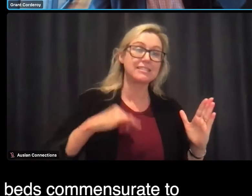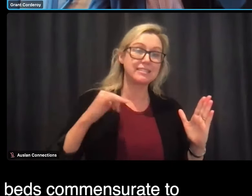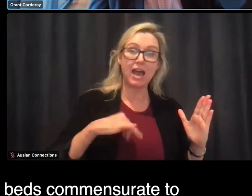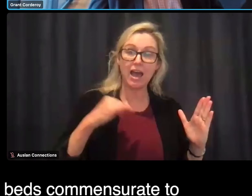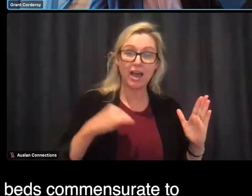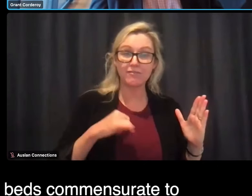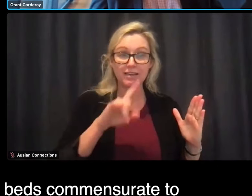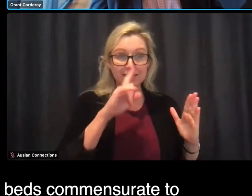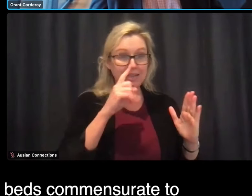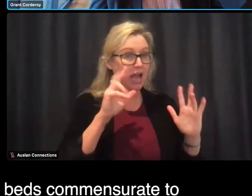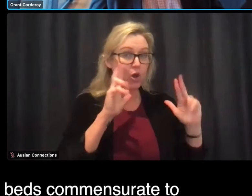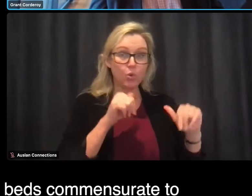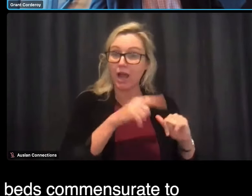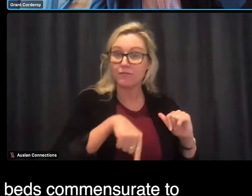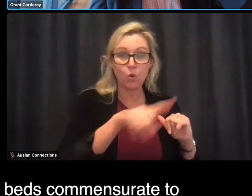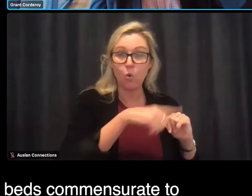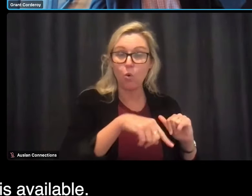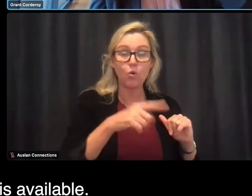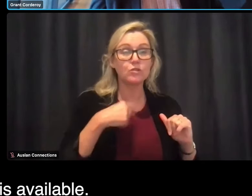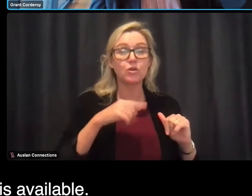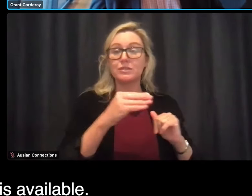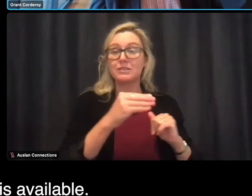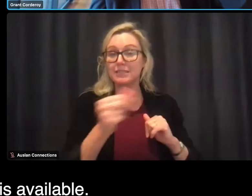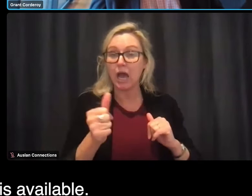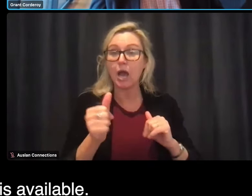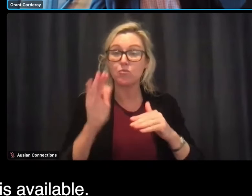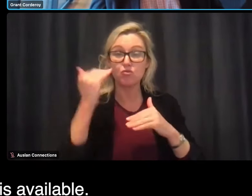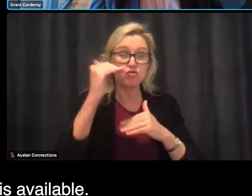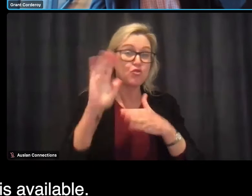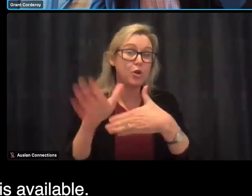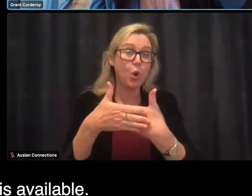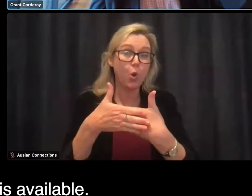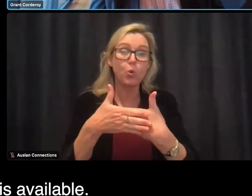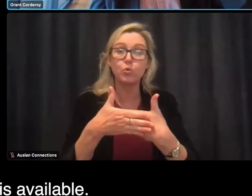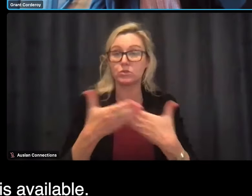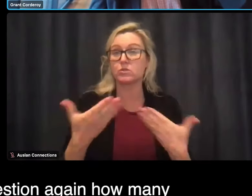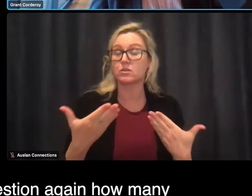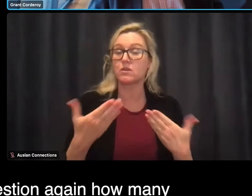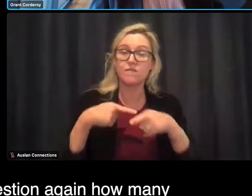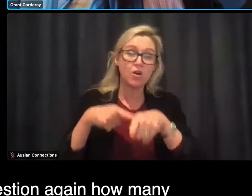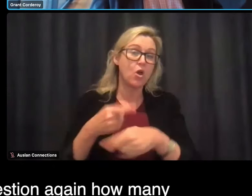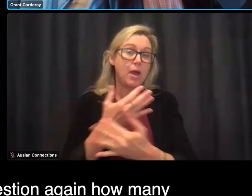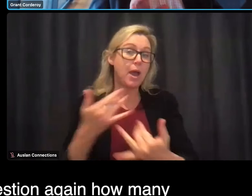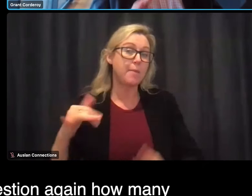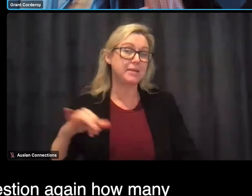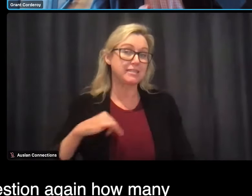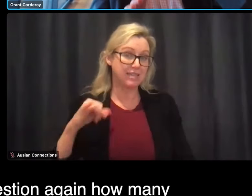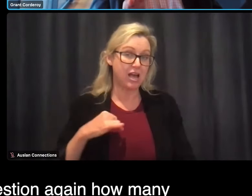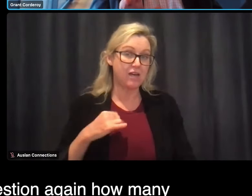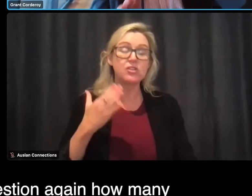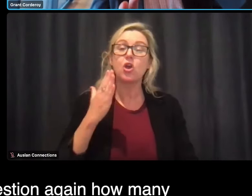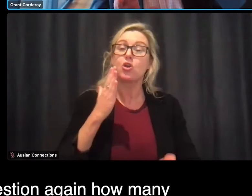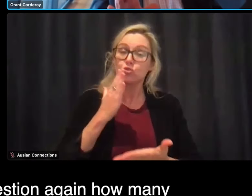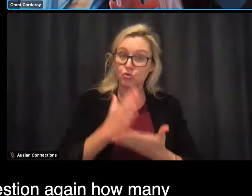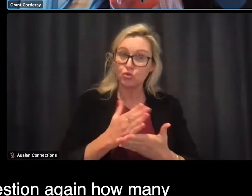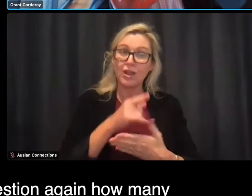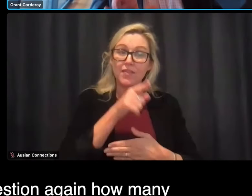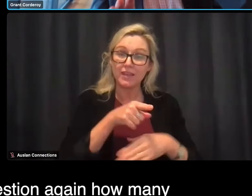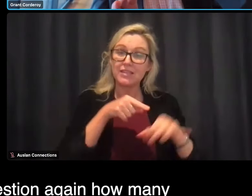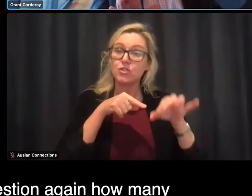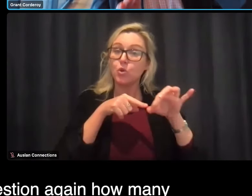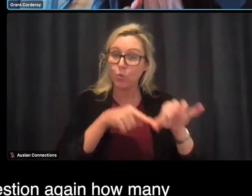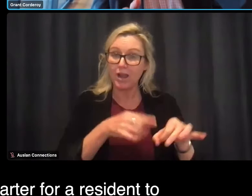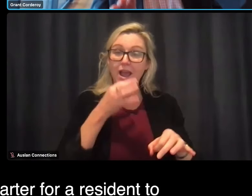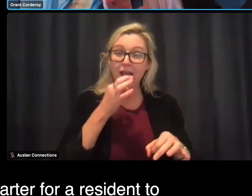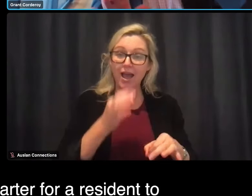the number of beds commensurate to what their staffing is available. So it's very much asked the question again,